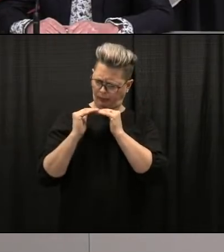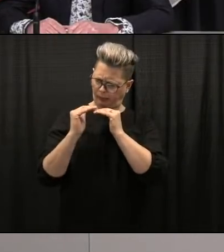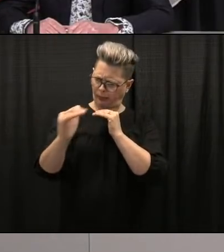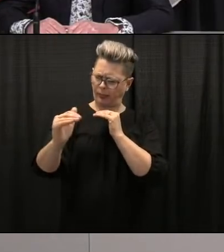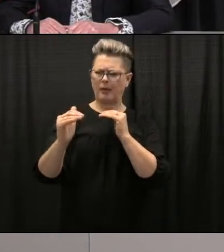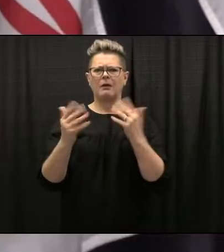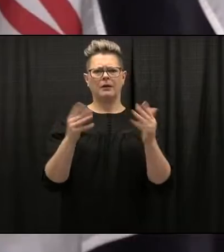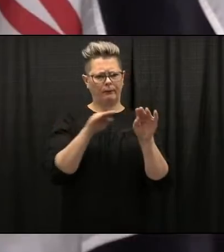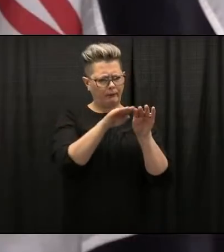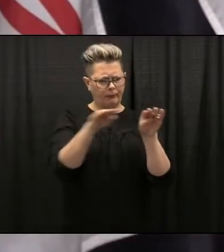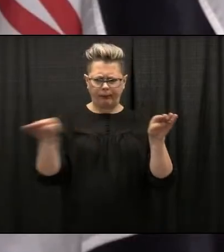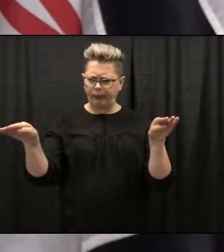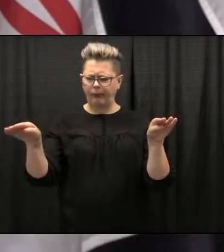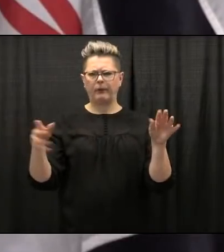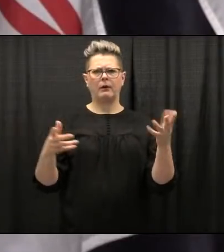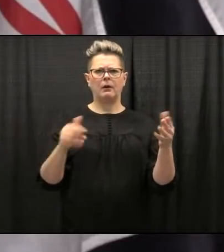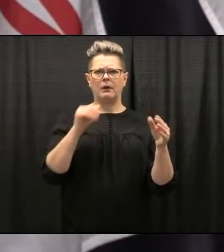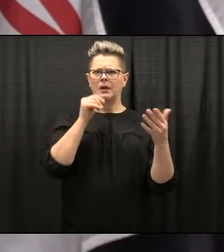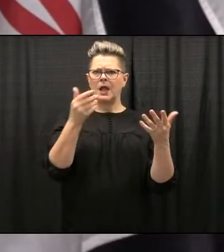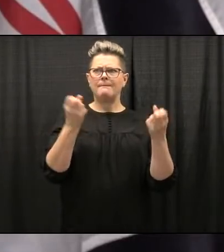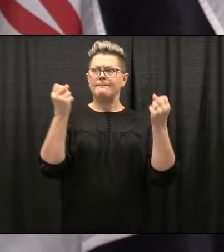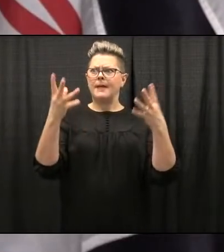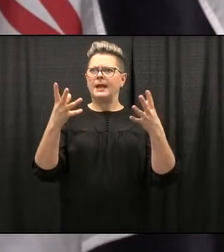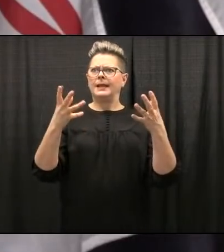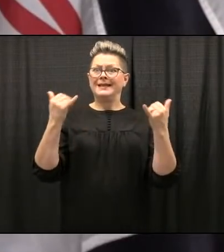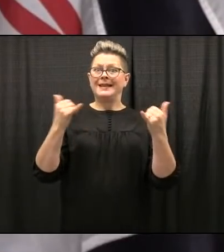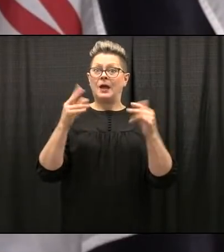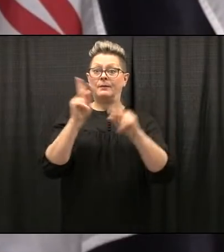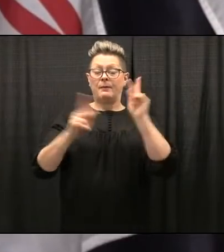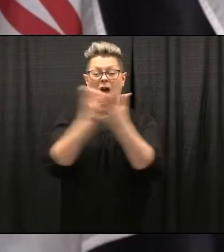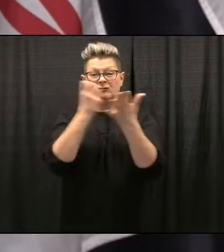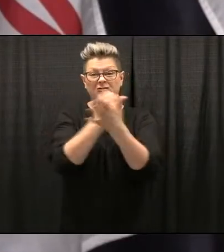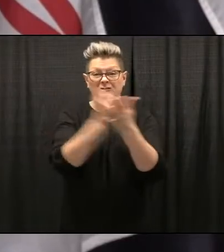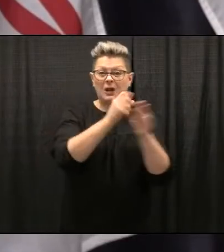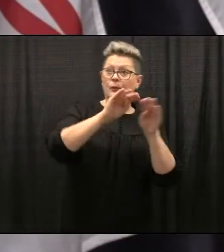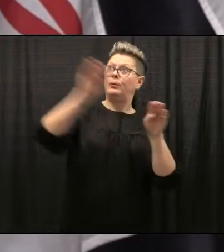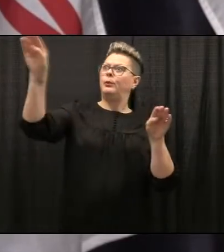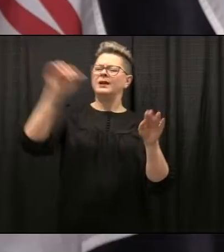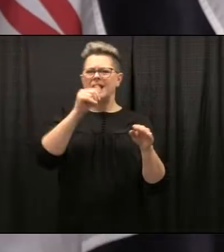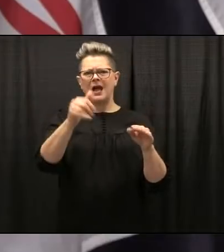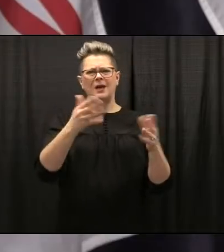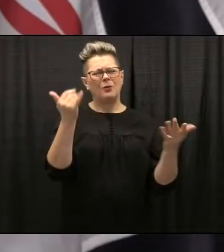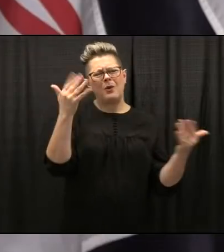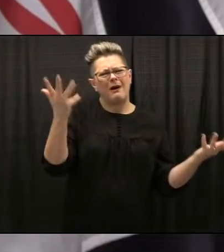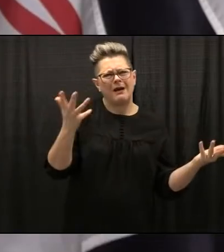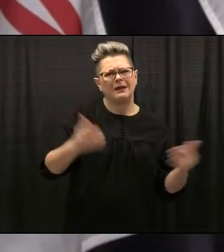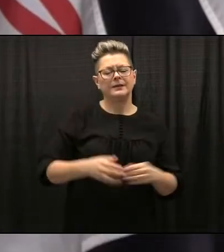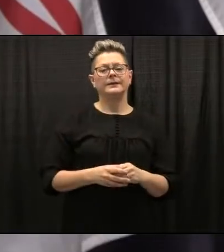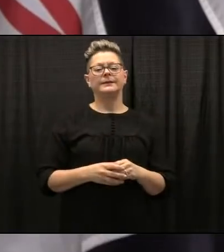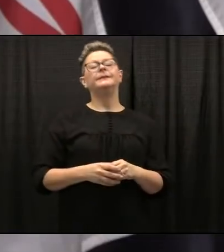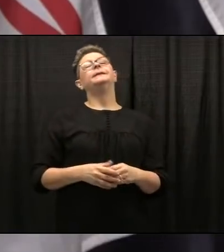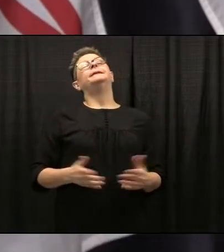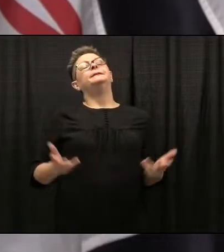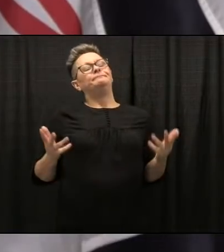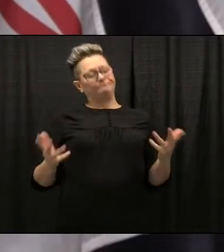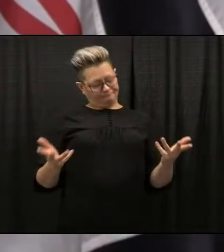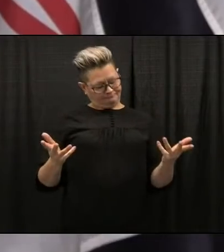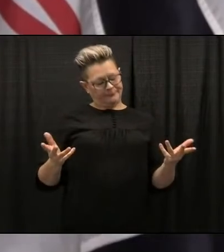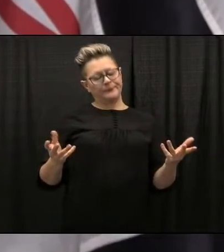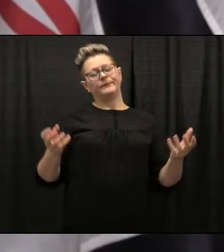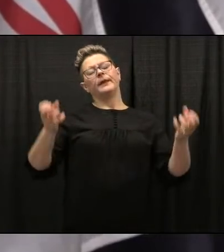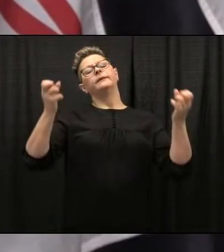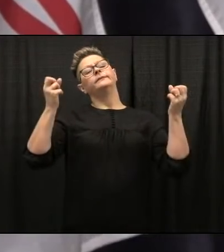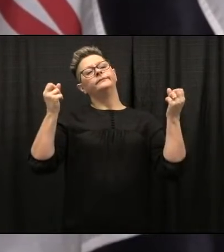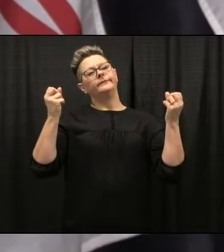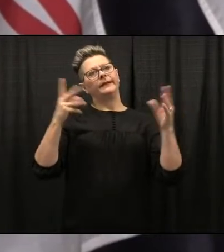That's a good question. I think there's a lot of reasons. I think people perhaps there was some